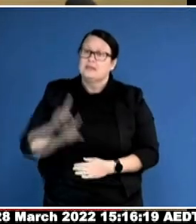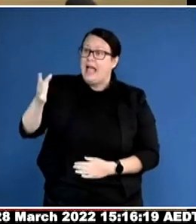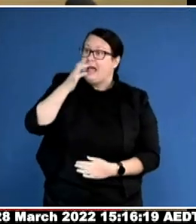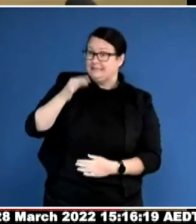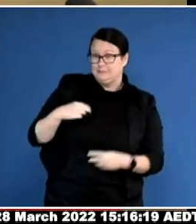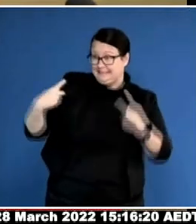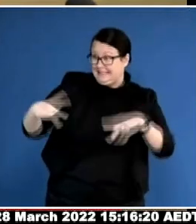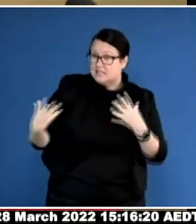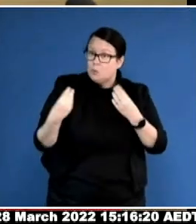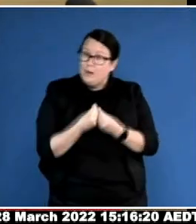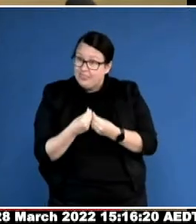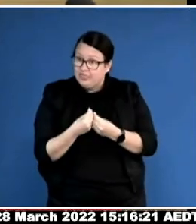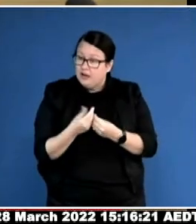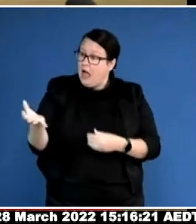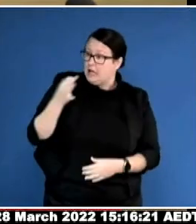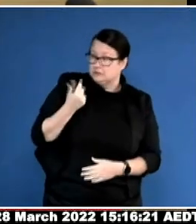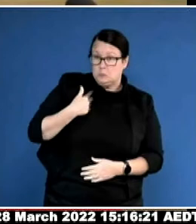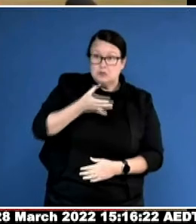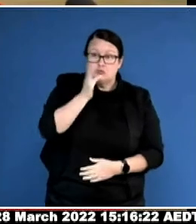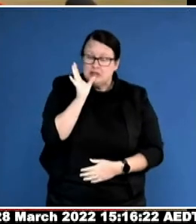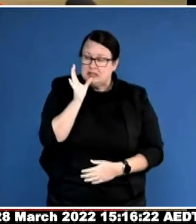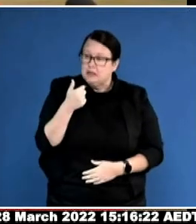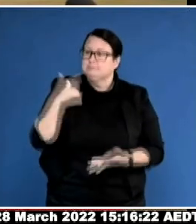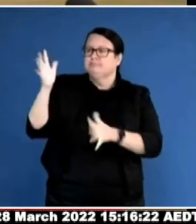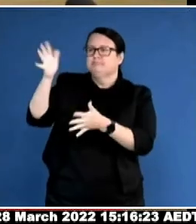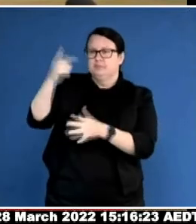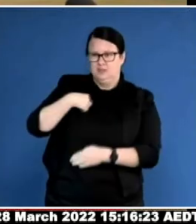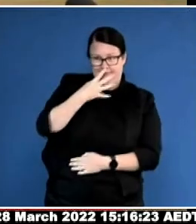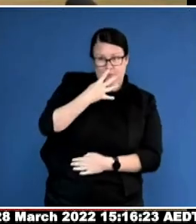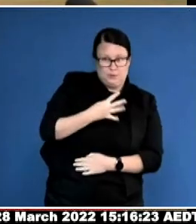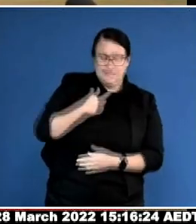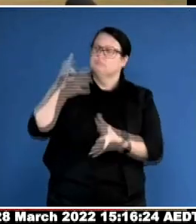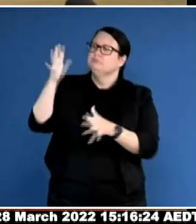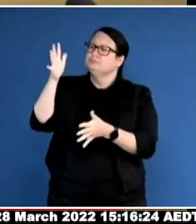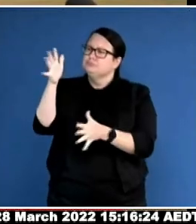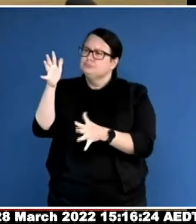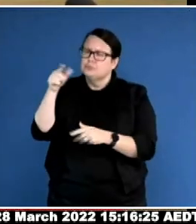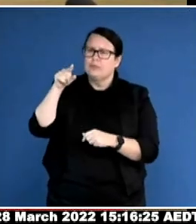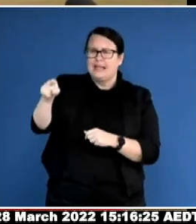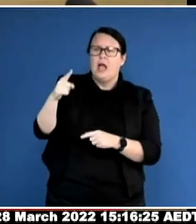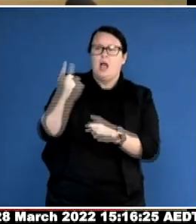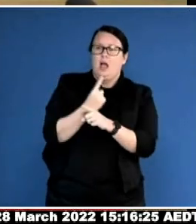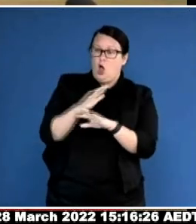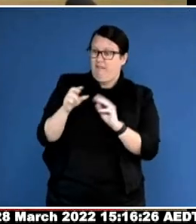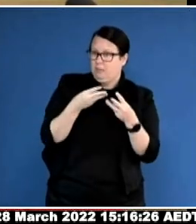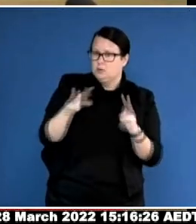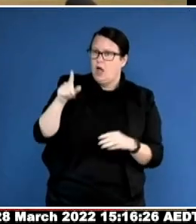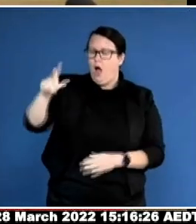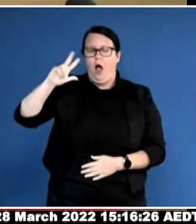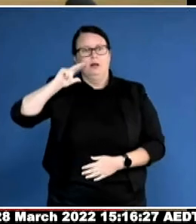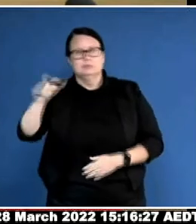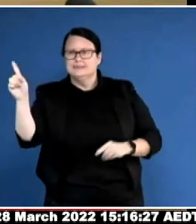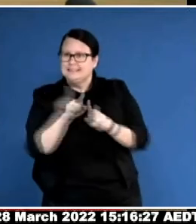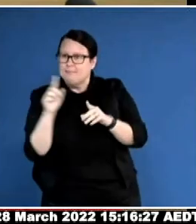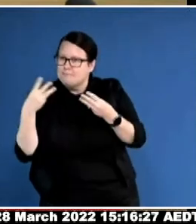dance, then if I wanted a drink. We were talking about music and I mentioned a particular album he liked. He said, "That's a good